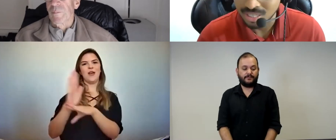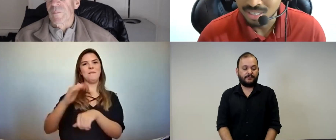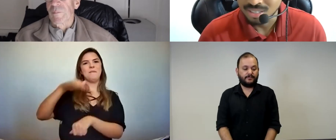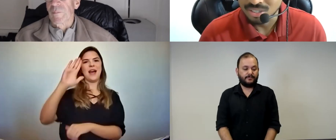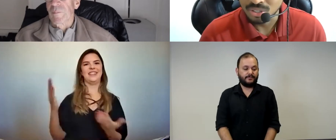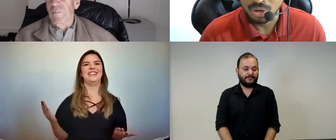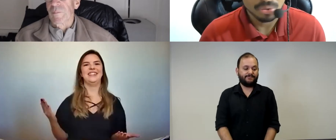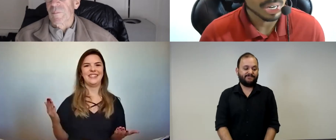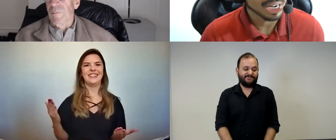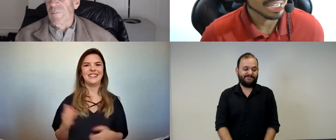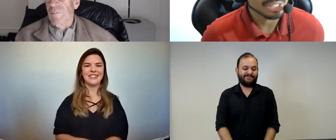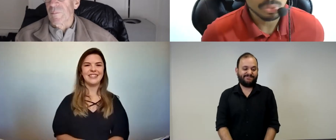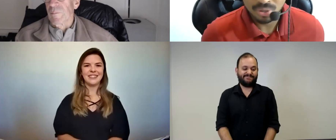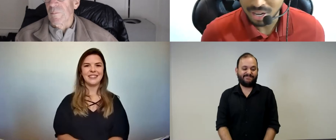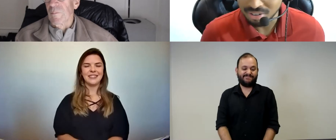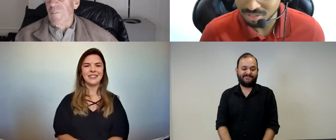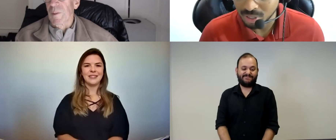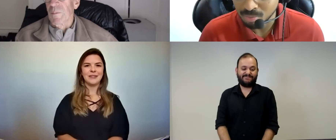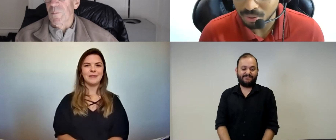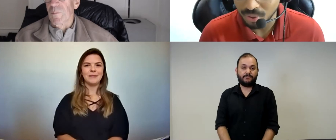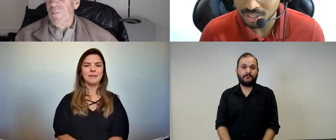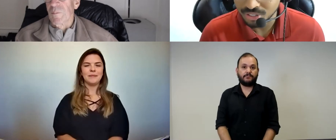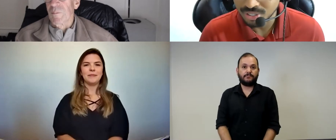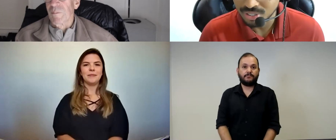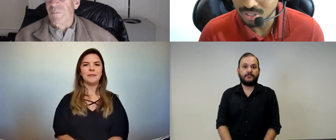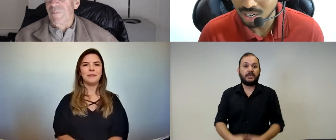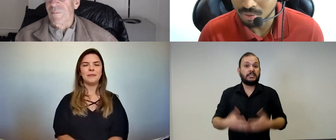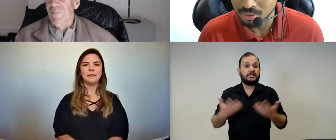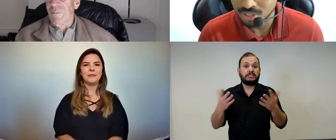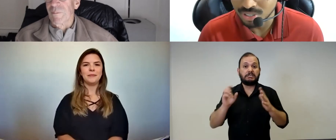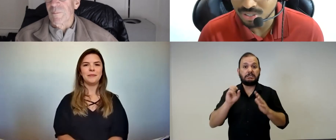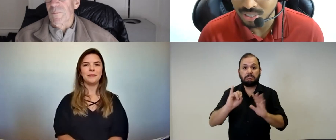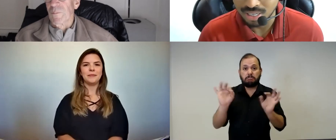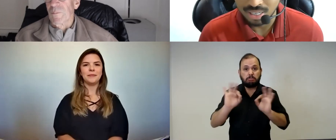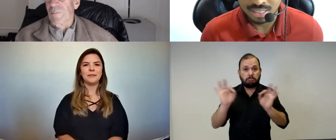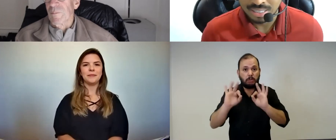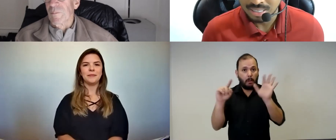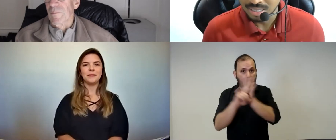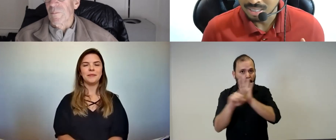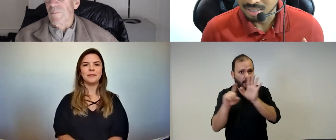Good. So since we don't have any more questions, I will just